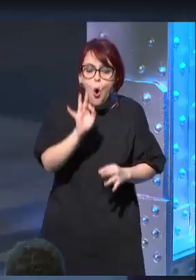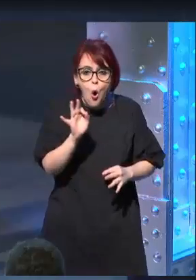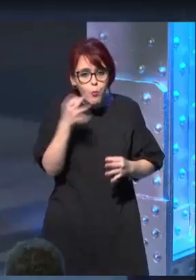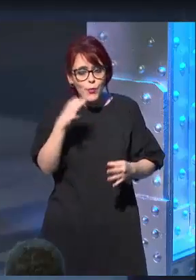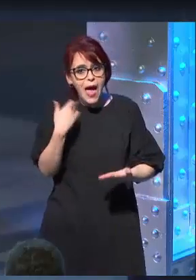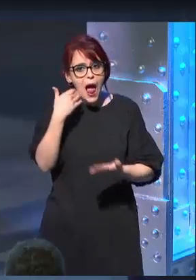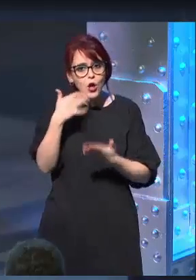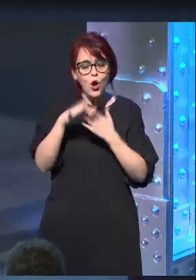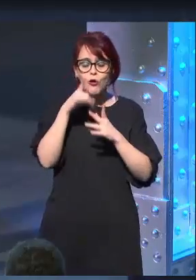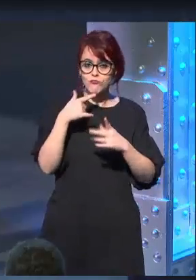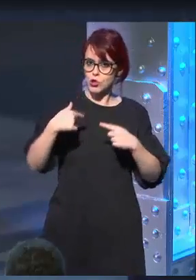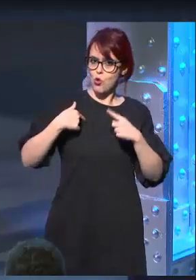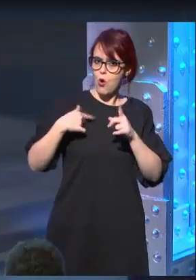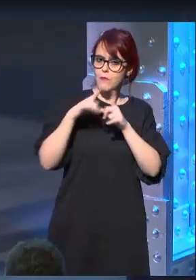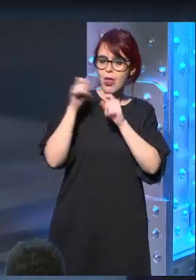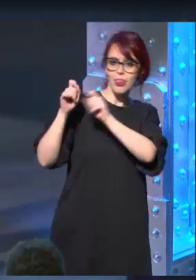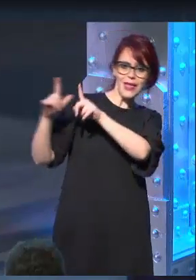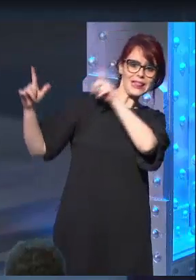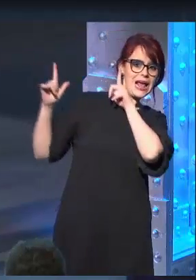gain followers, to